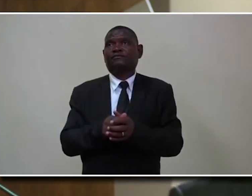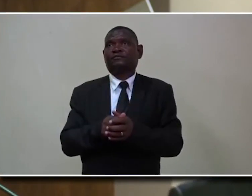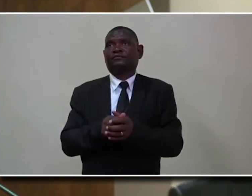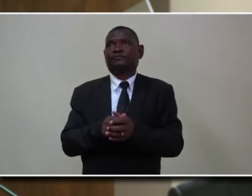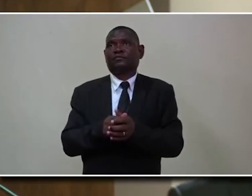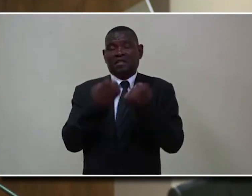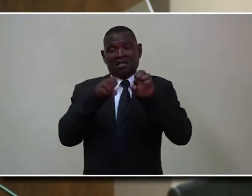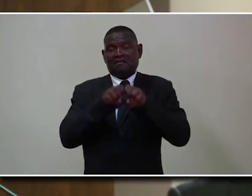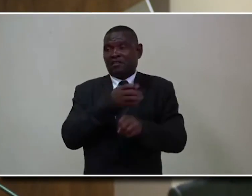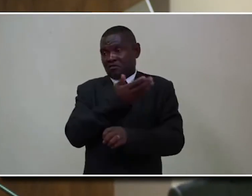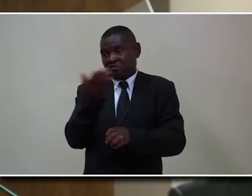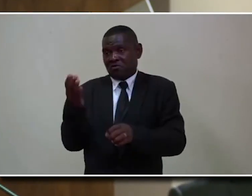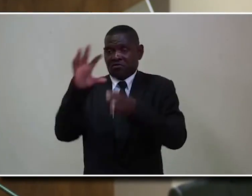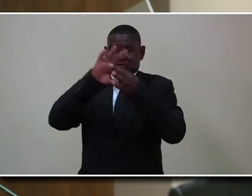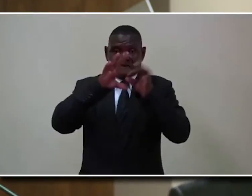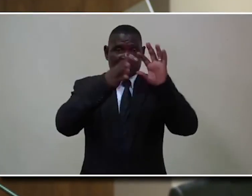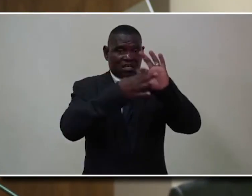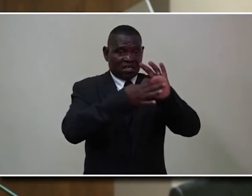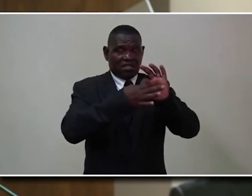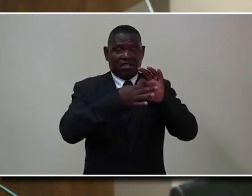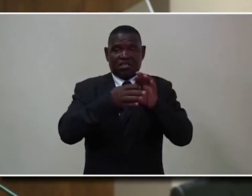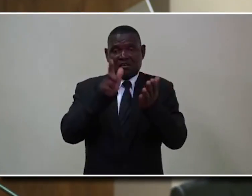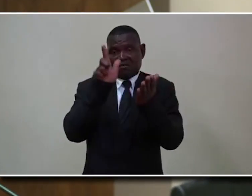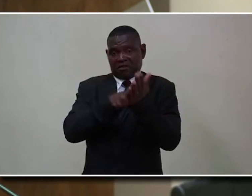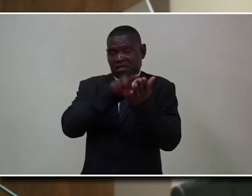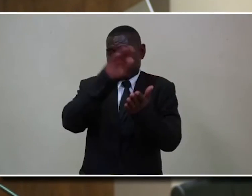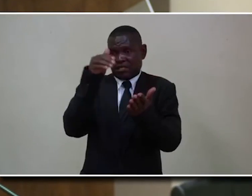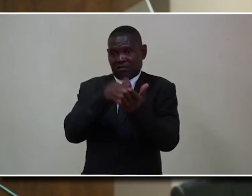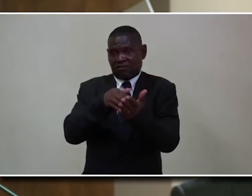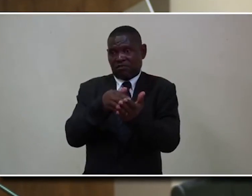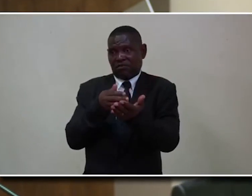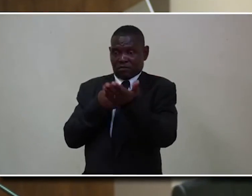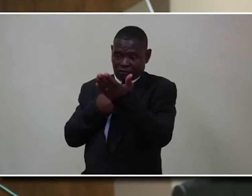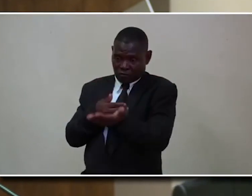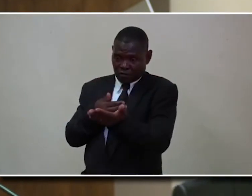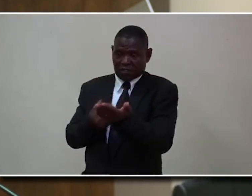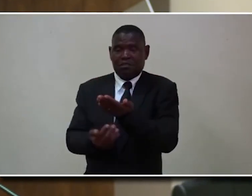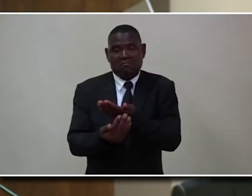even those that are connected to Lusaka Central this morning,